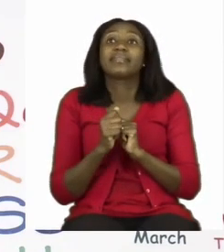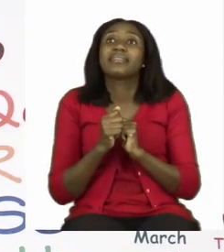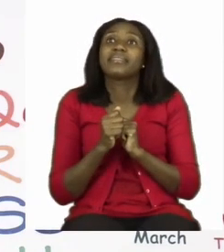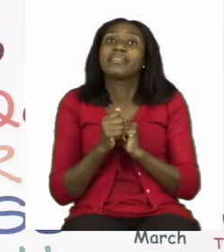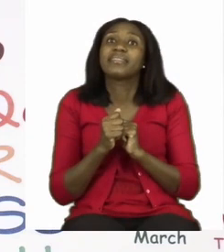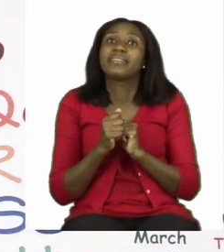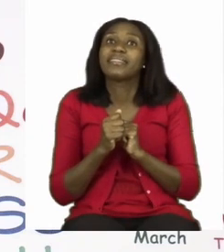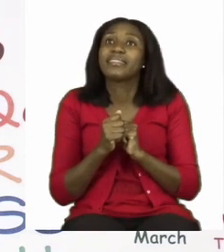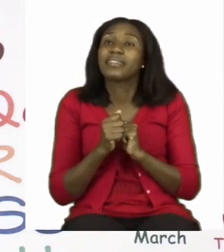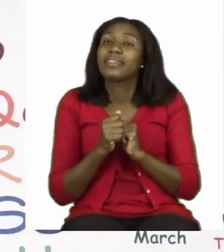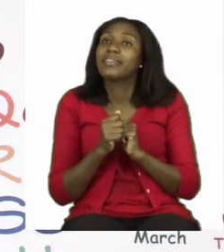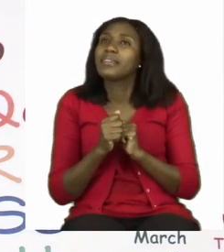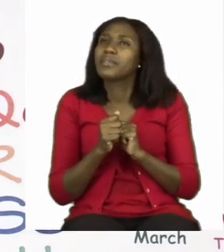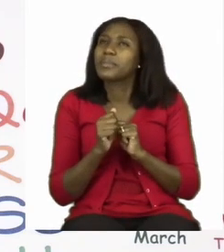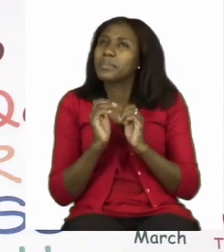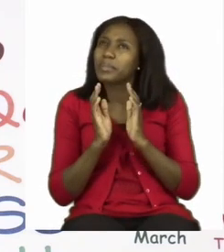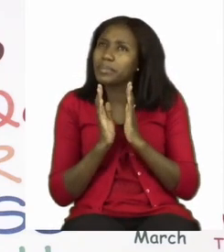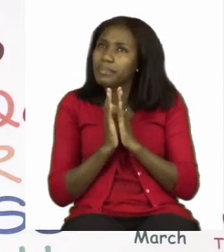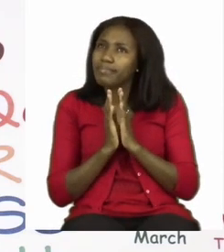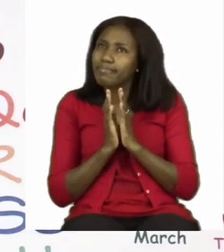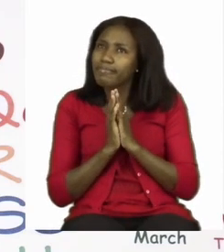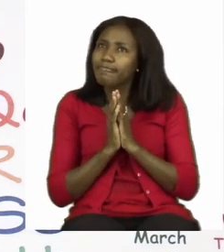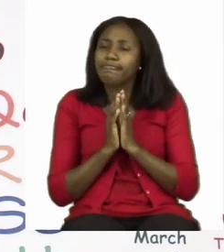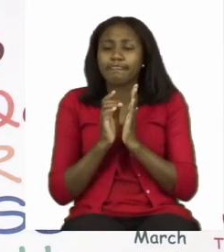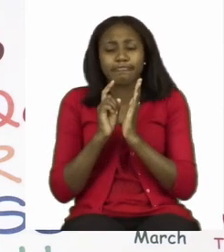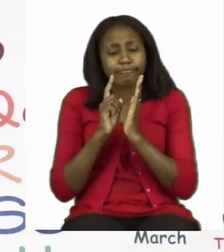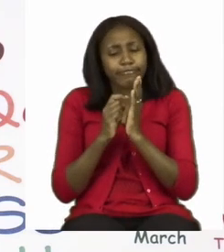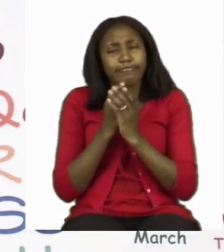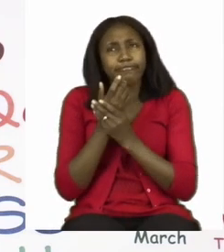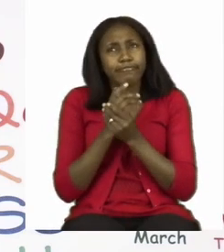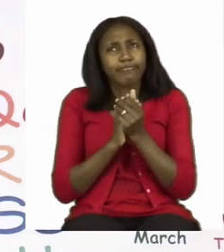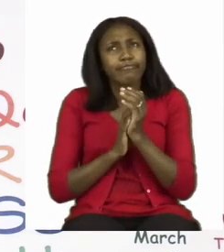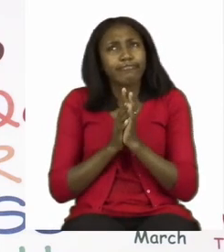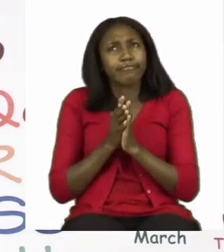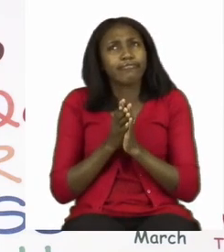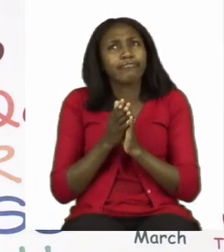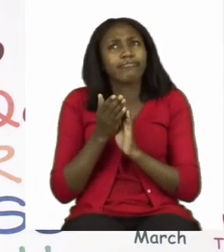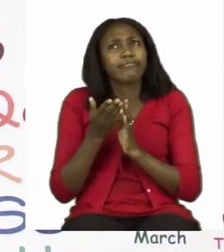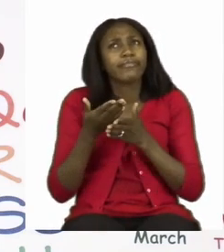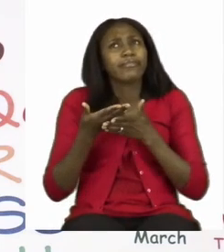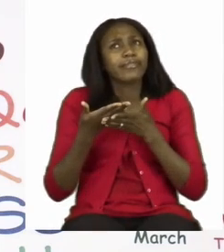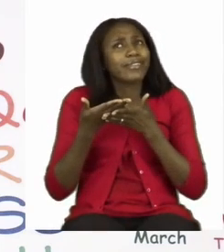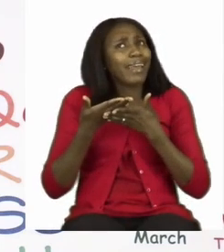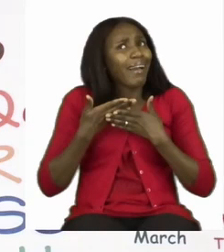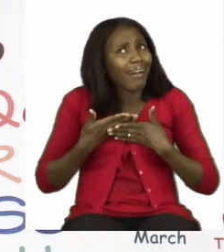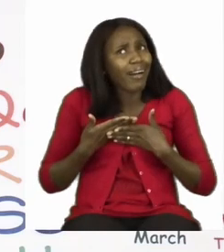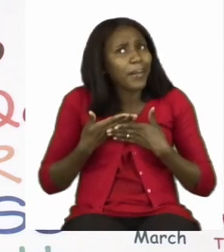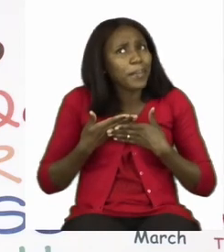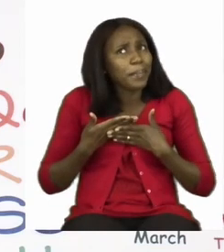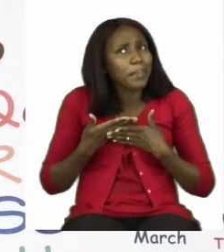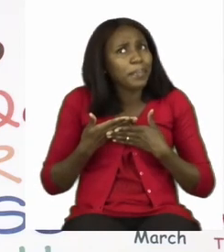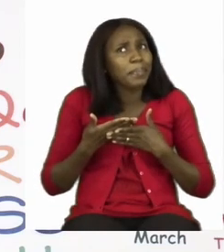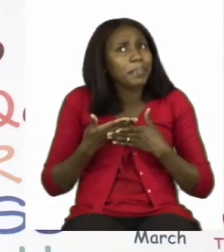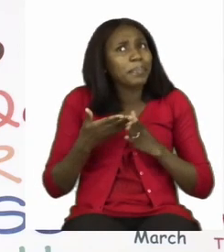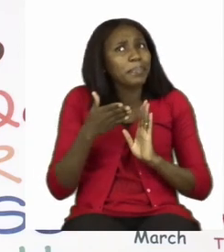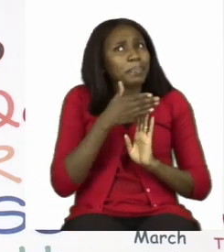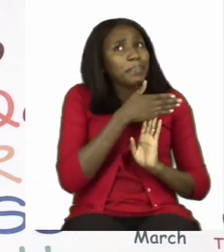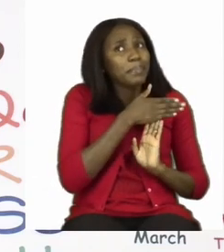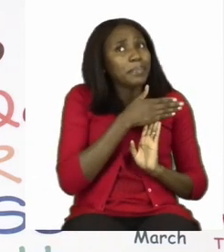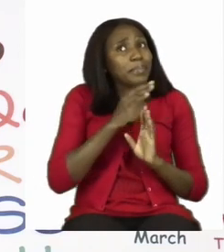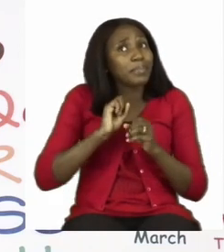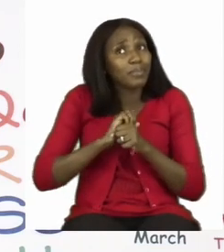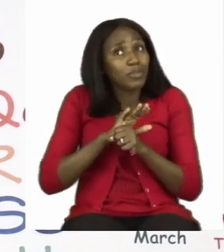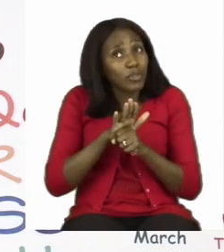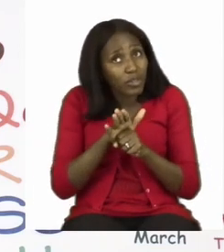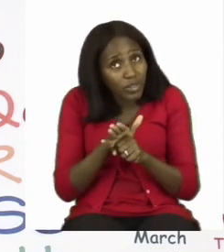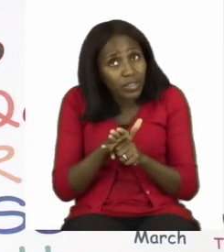is not the only way we can stay safe from any germs or coronavirus. We can also